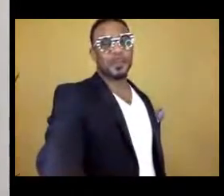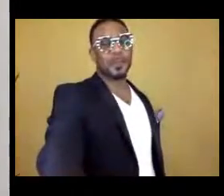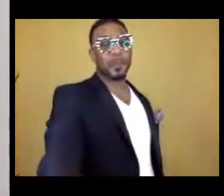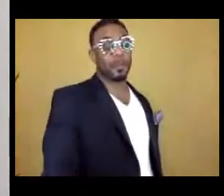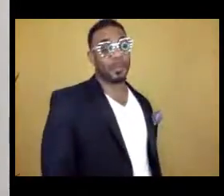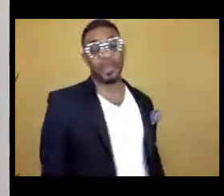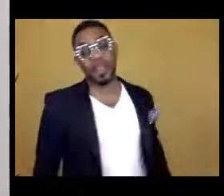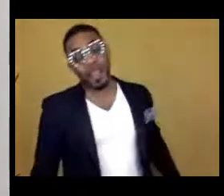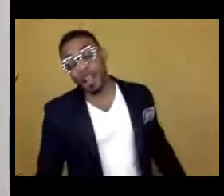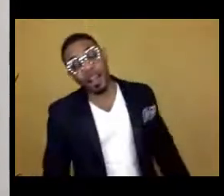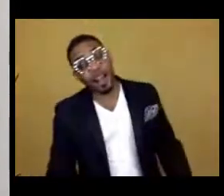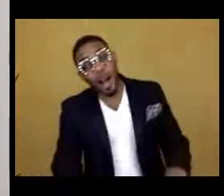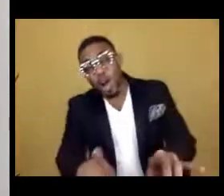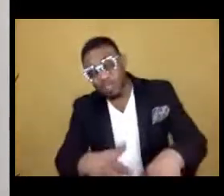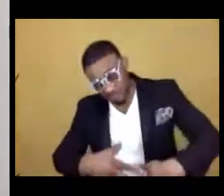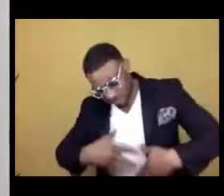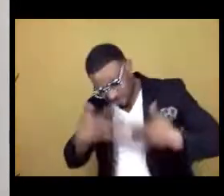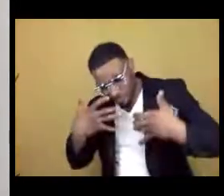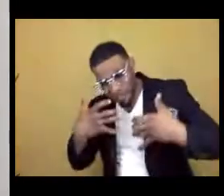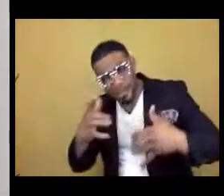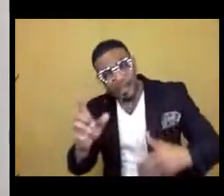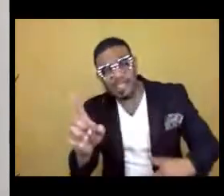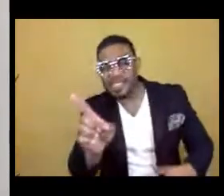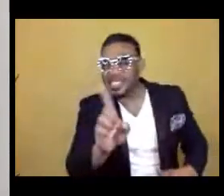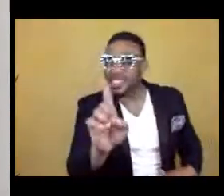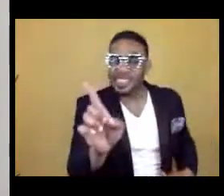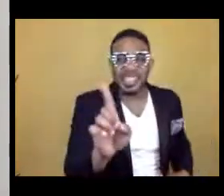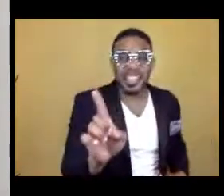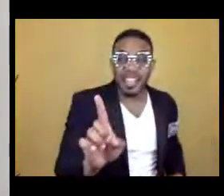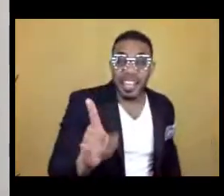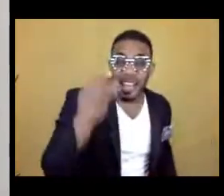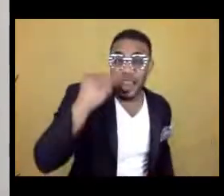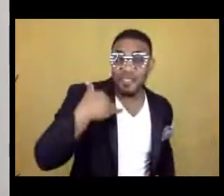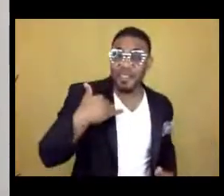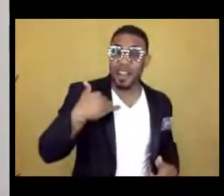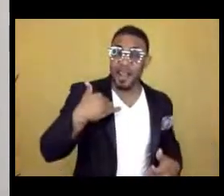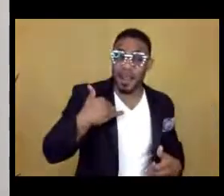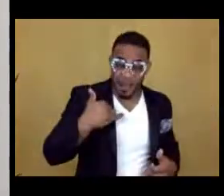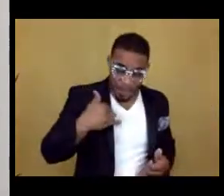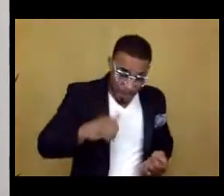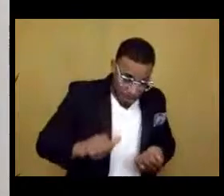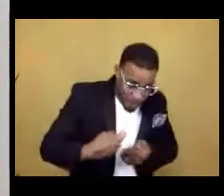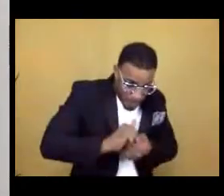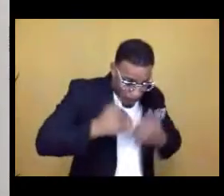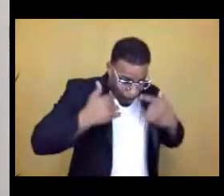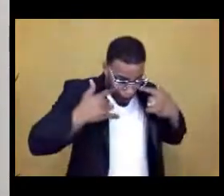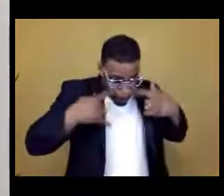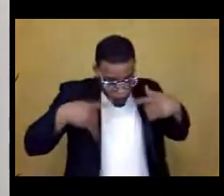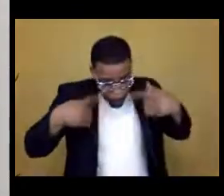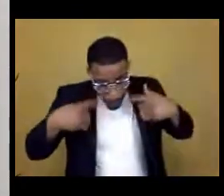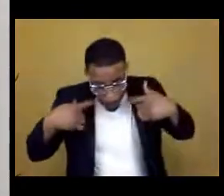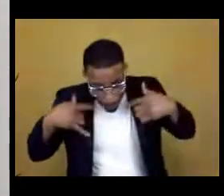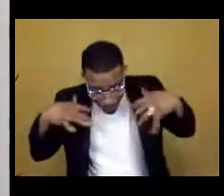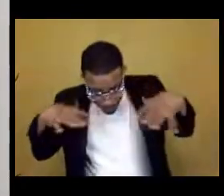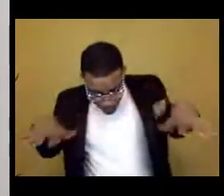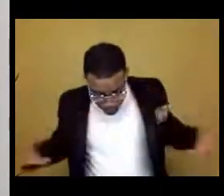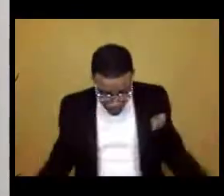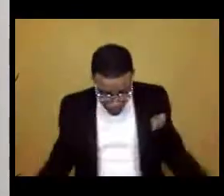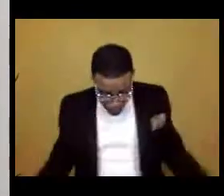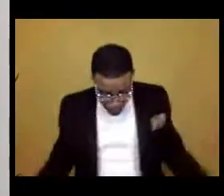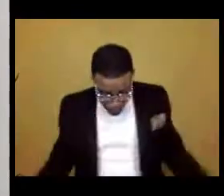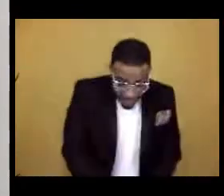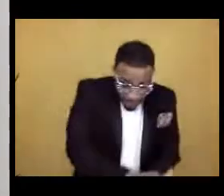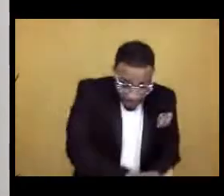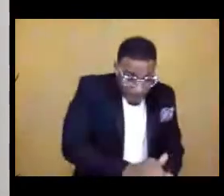box. Don't be angry if I wash his feet with my tears and